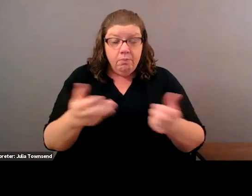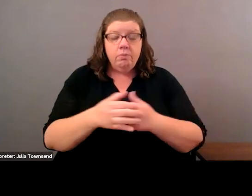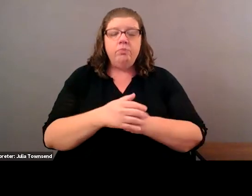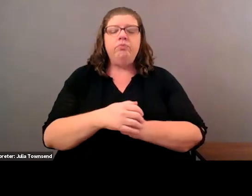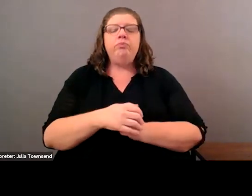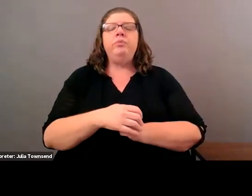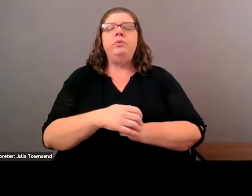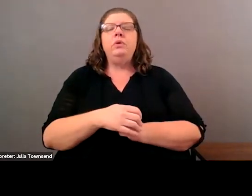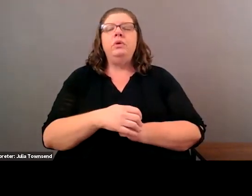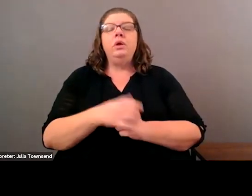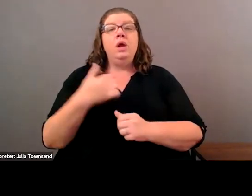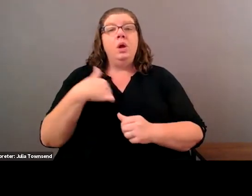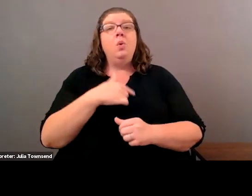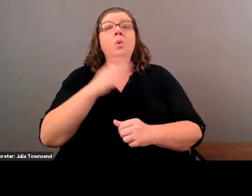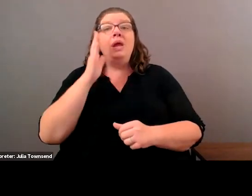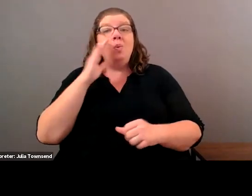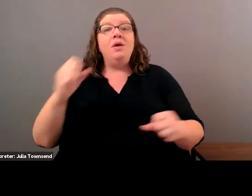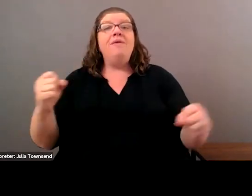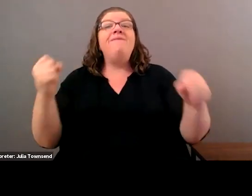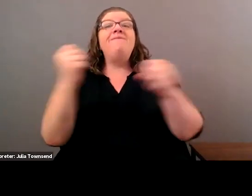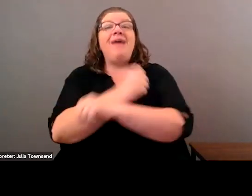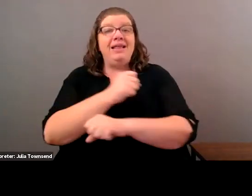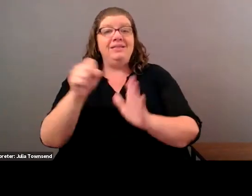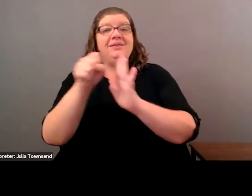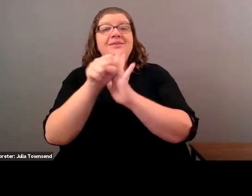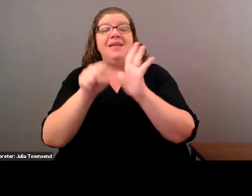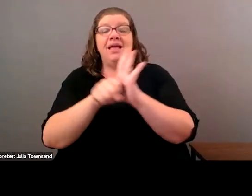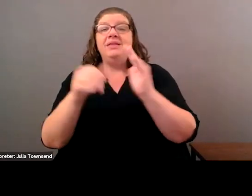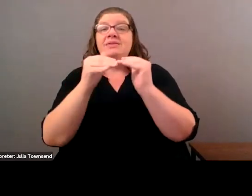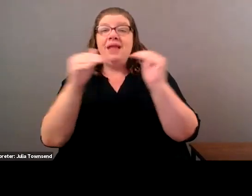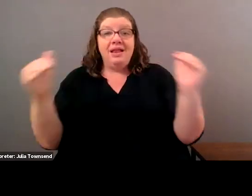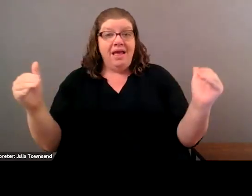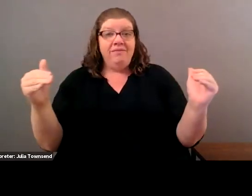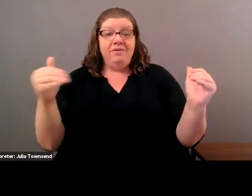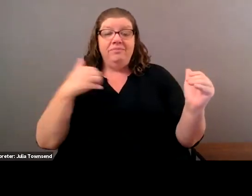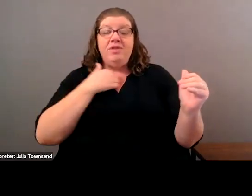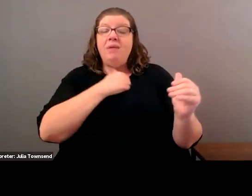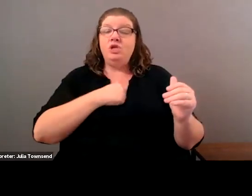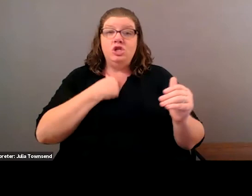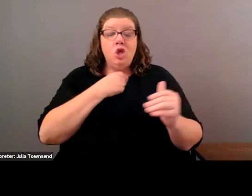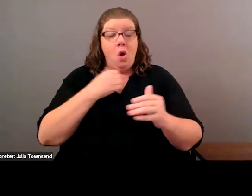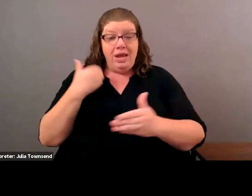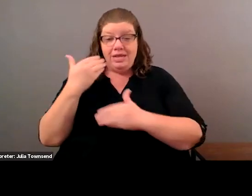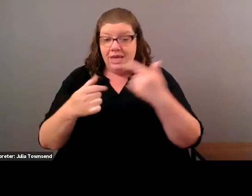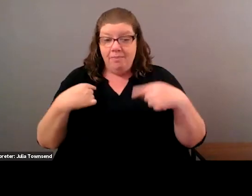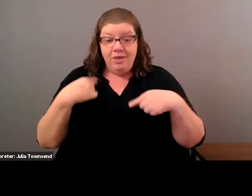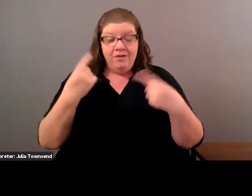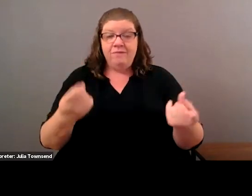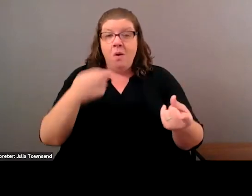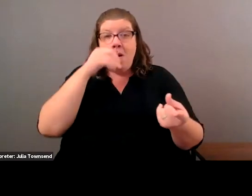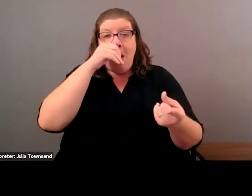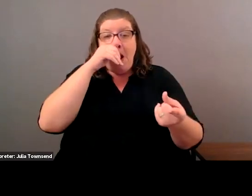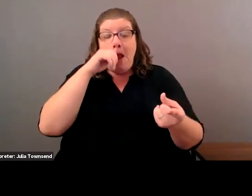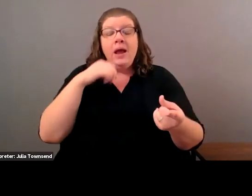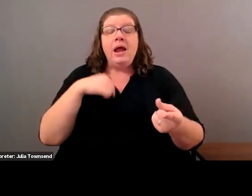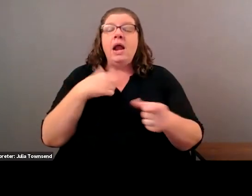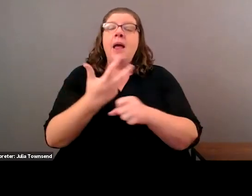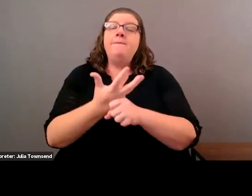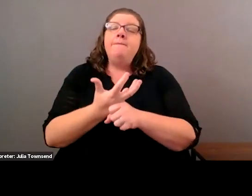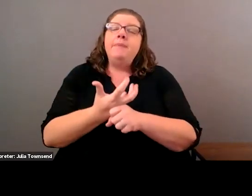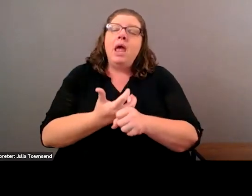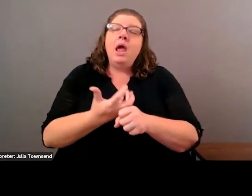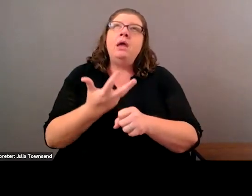We will fight this at the state. I'm sorry it's gotten this far, and I'm just begging